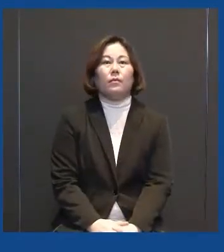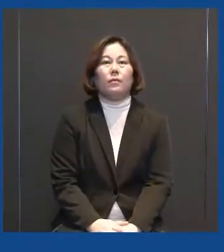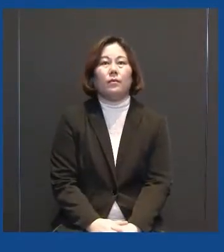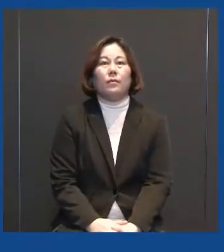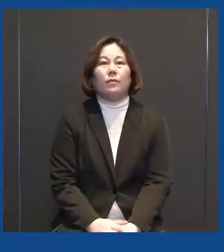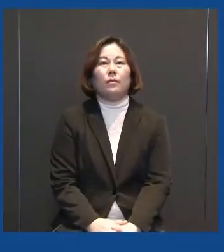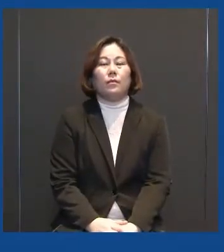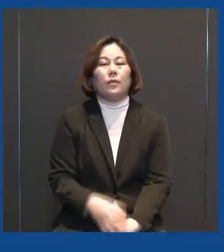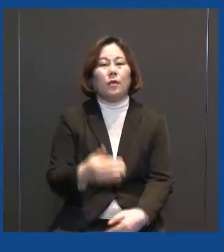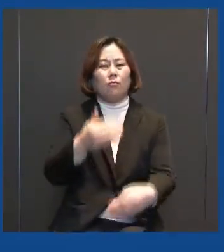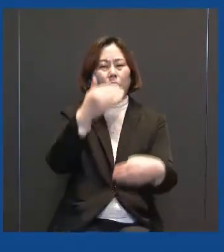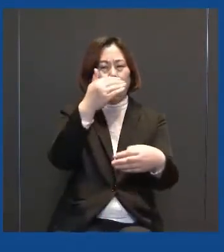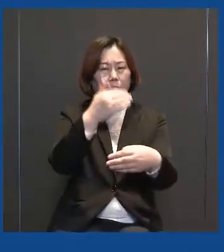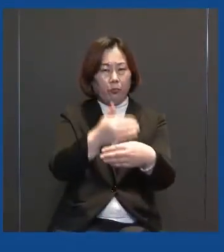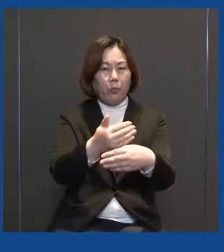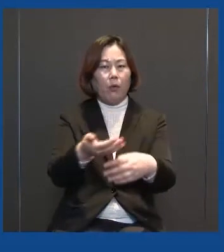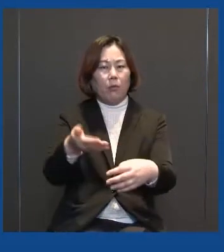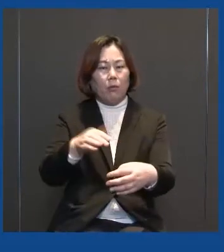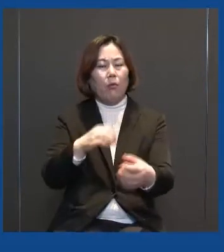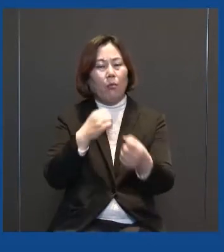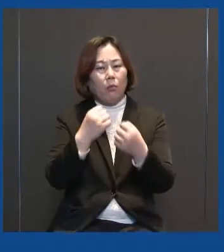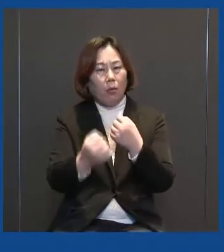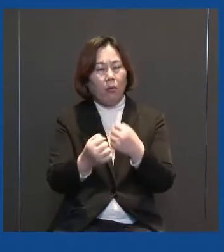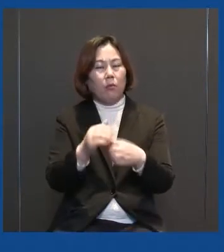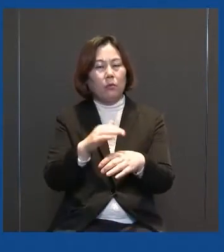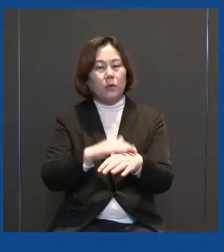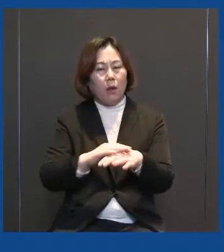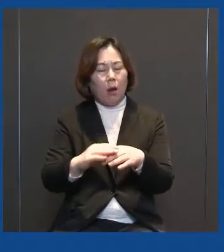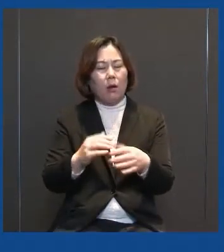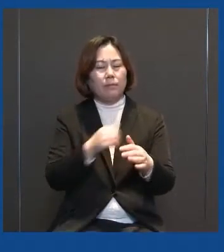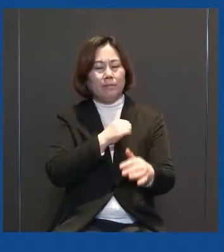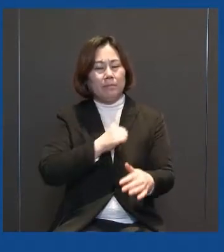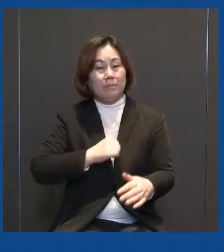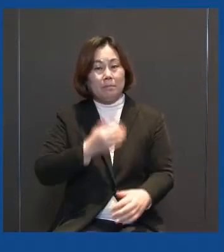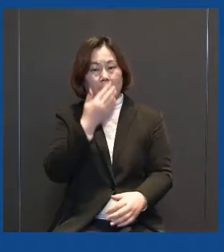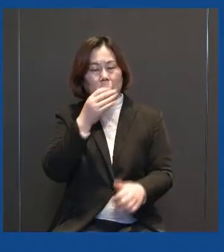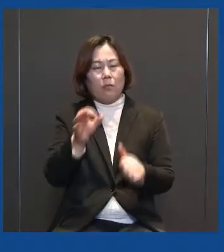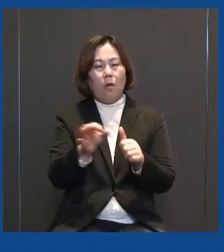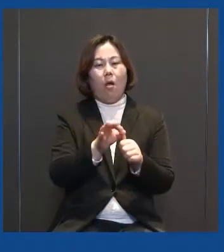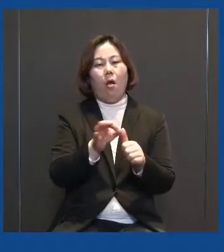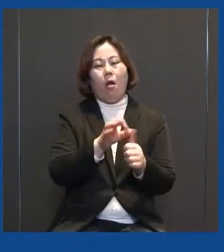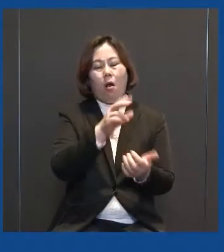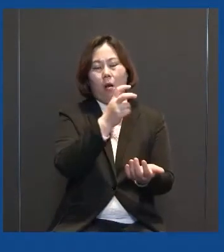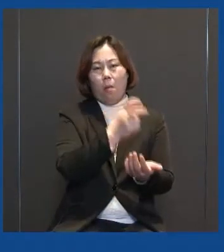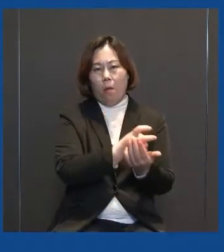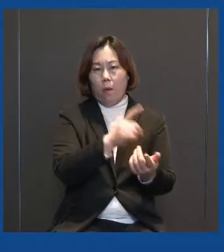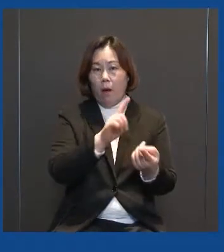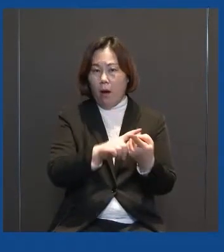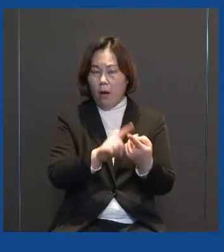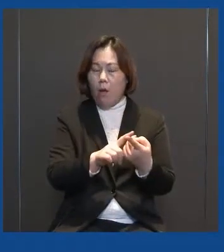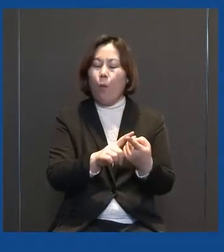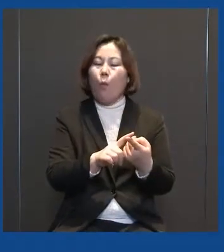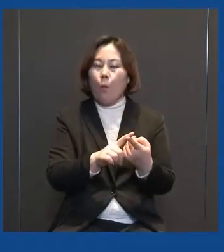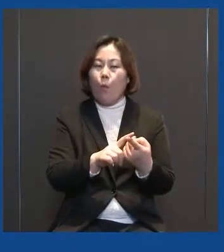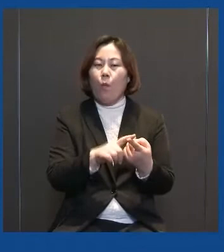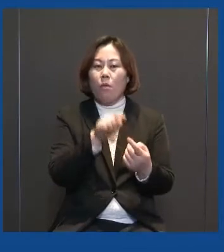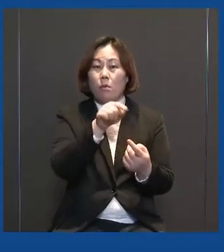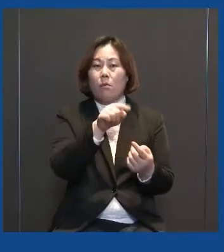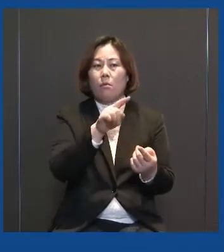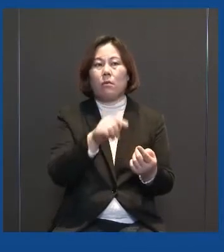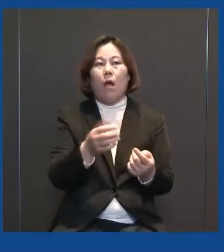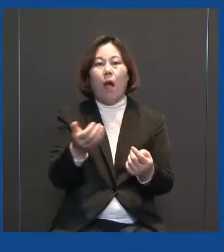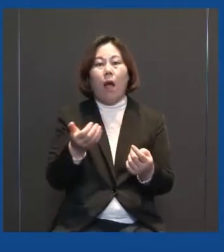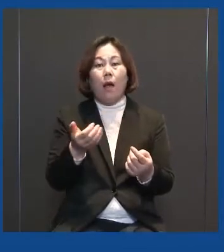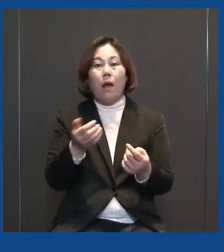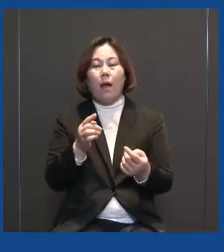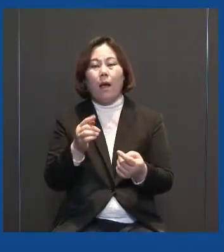implications, important ones, especially despite the lockdown. Now, the fact that they were able to maintain their mental resilience,